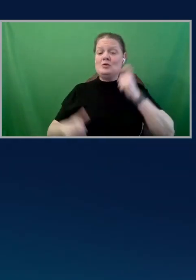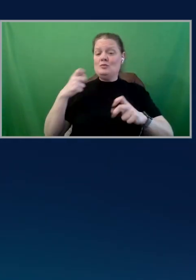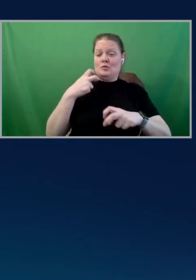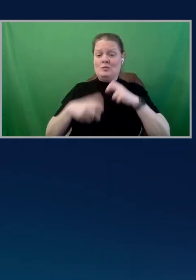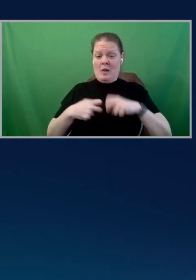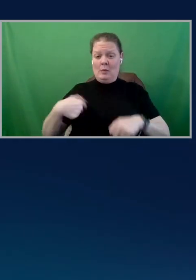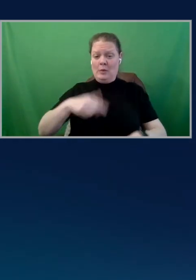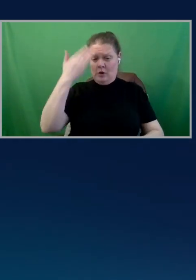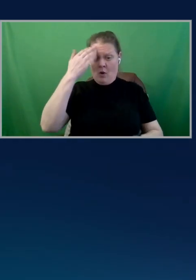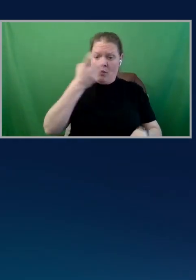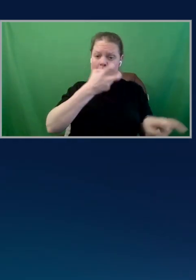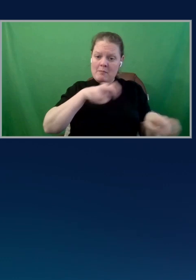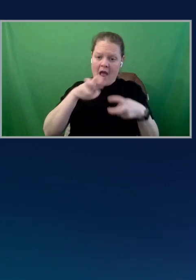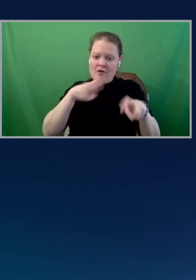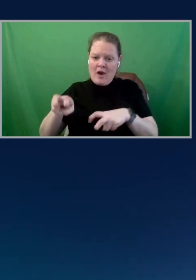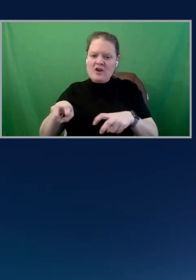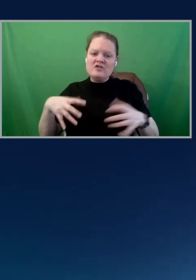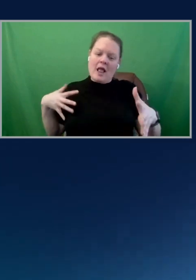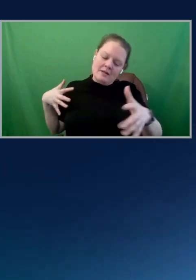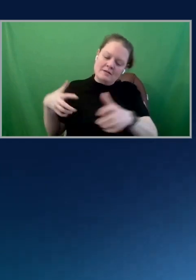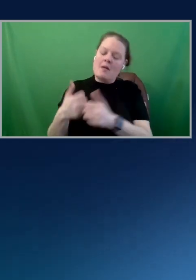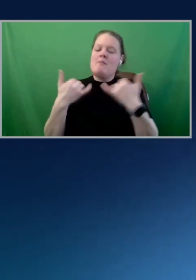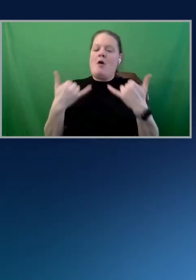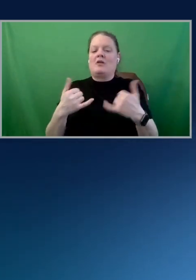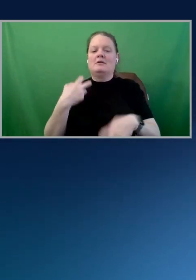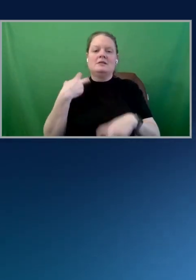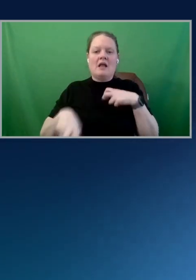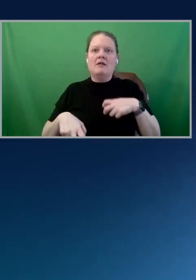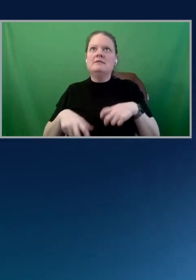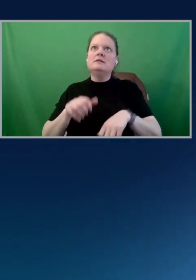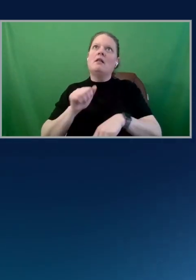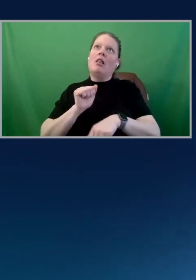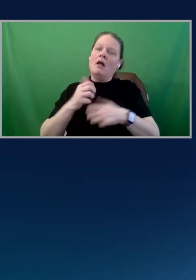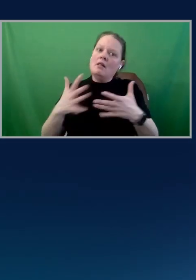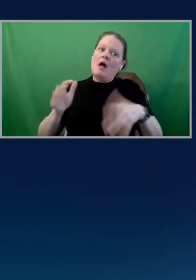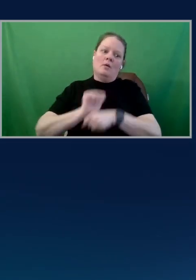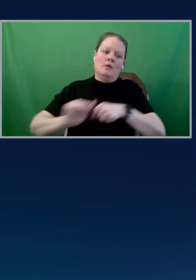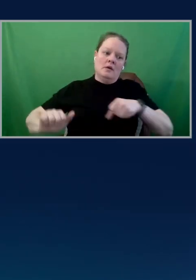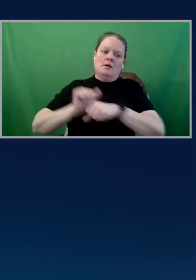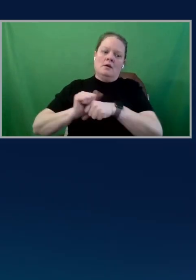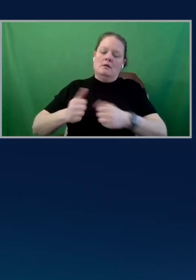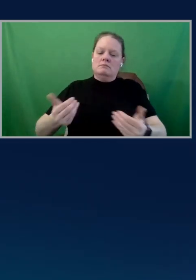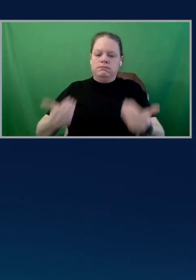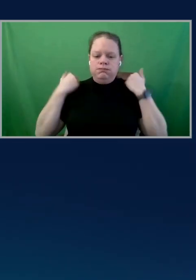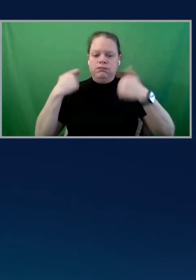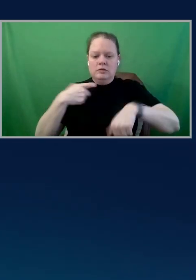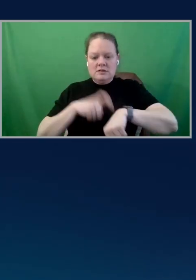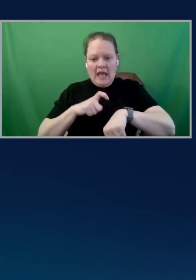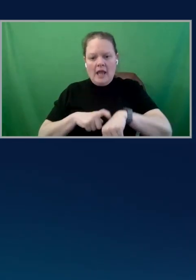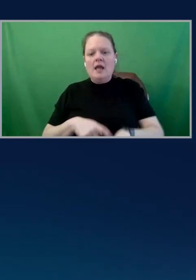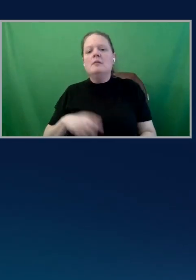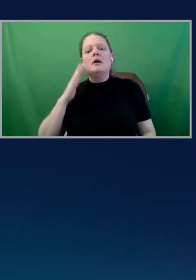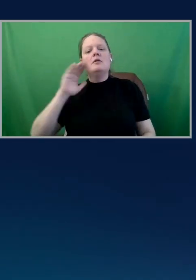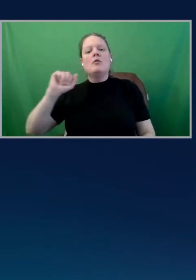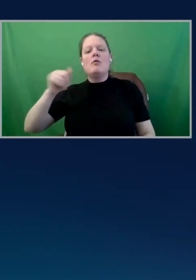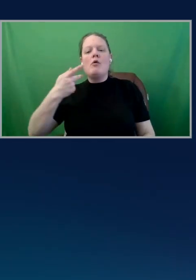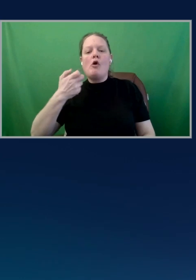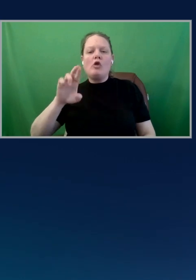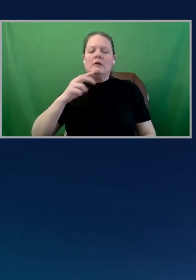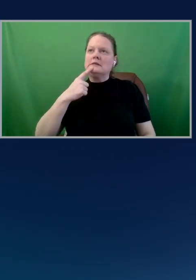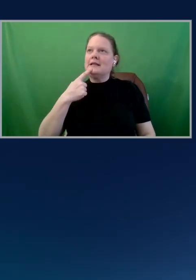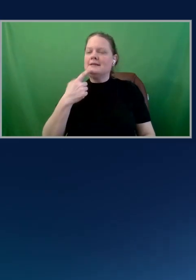and modernization is hard. It's tedious and time consuming. I know Arthur likes to say that he still has scars from